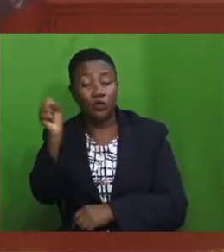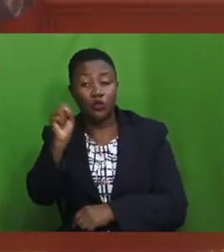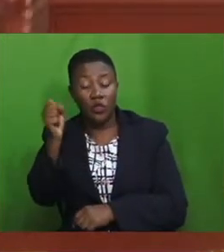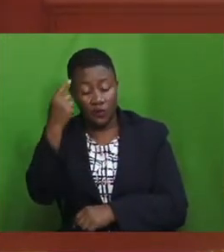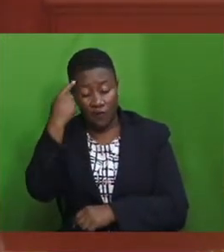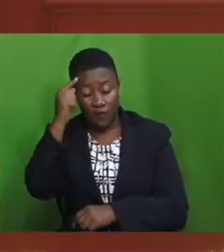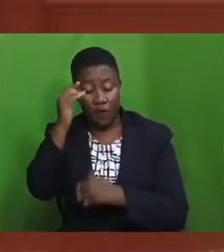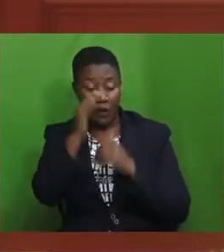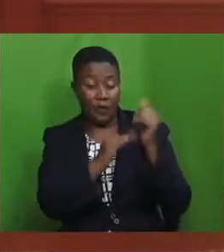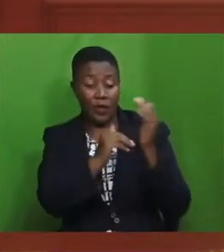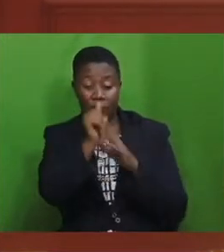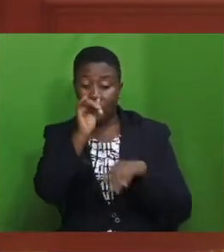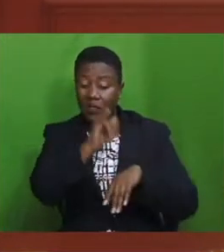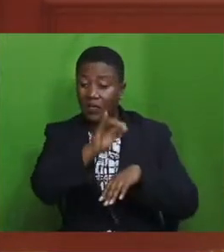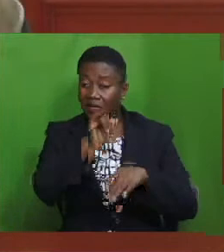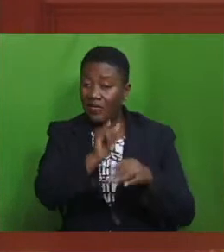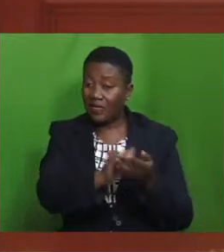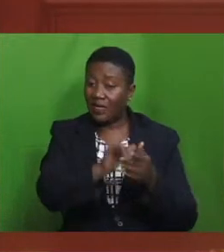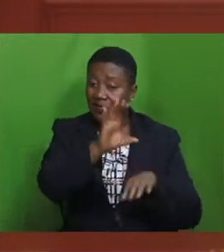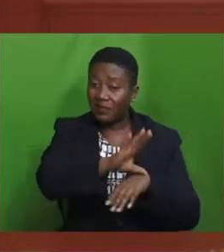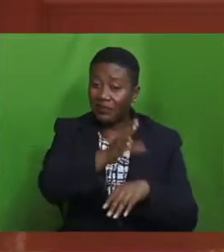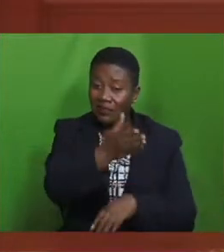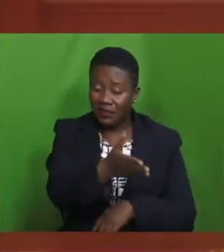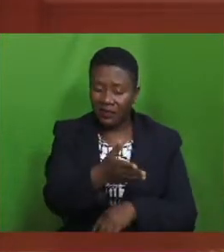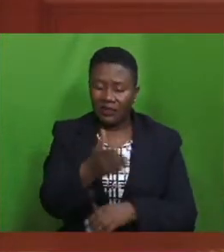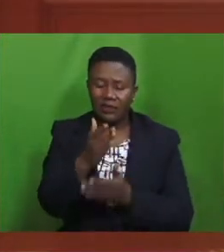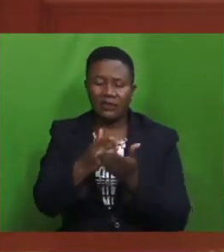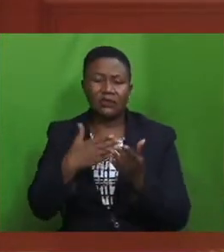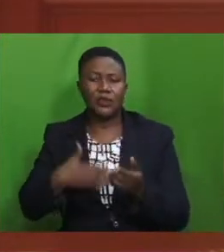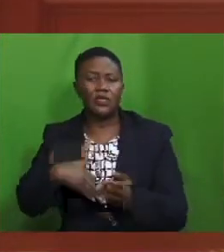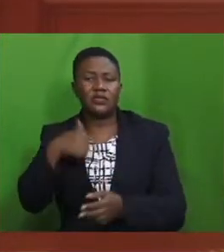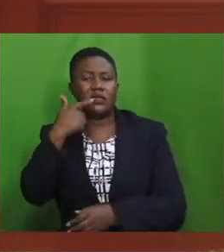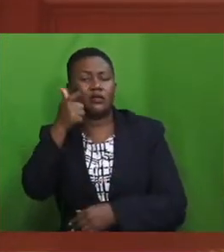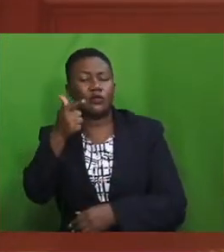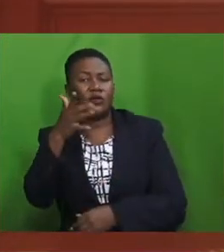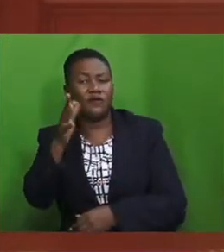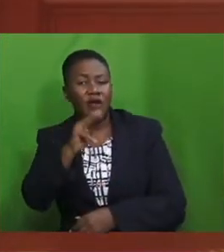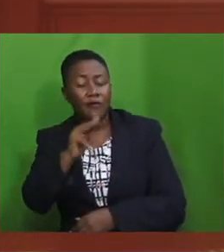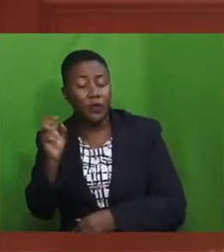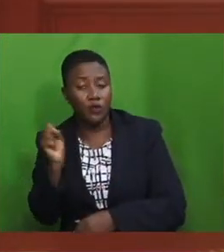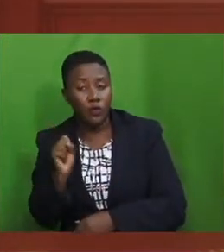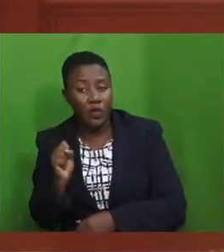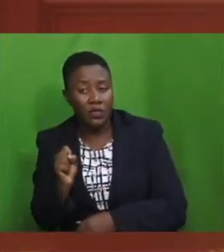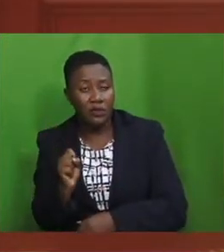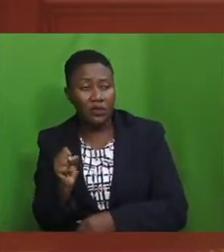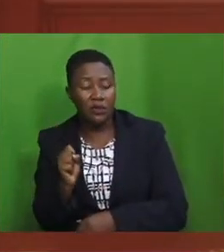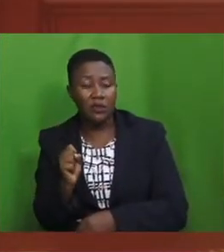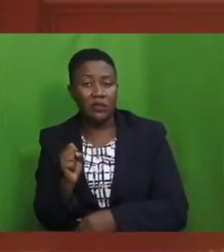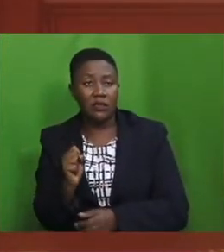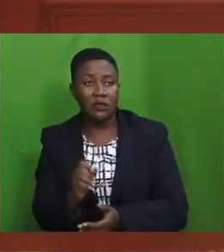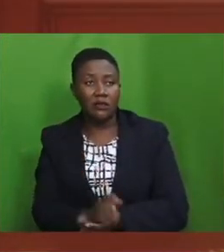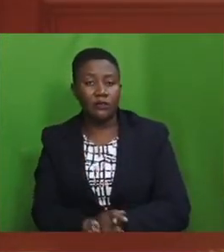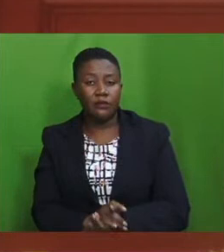Honorable Kum, at his vetting, said $25 million. Now we are told that